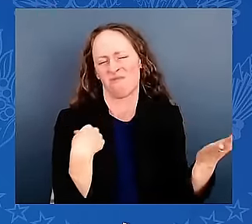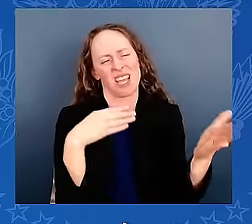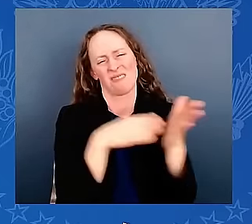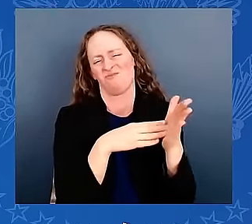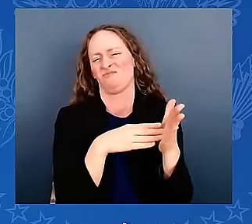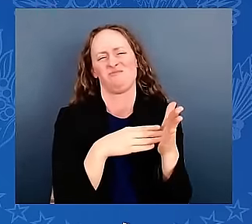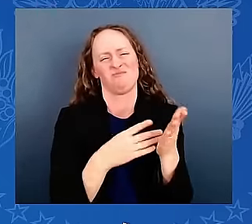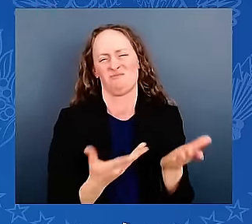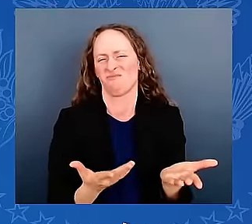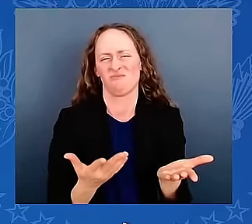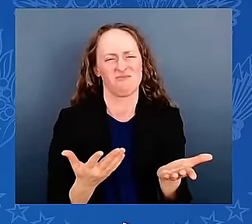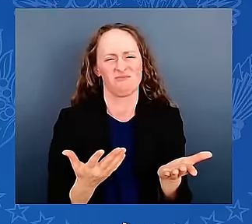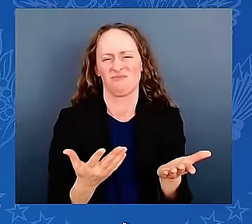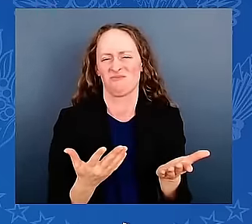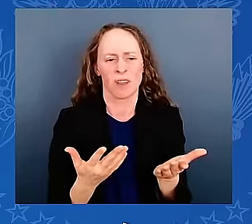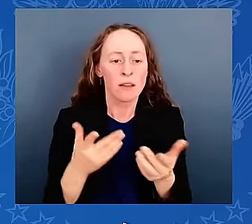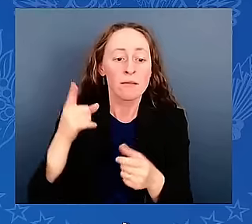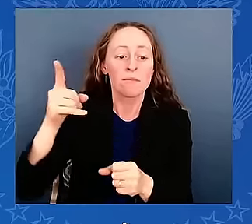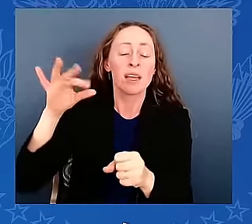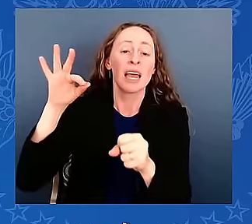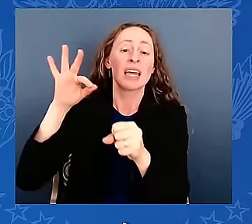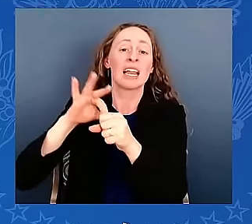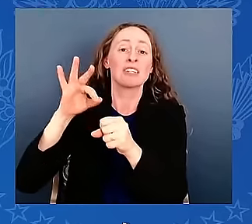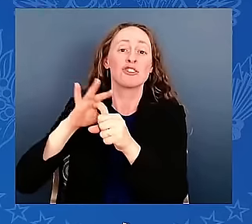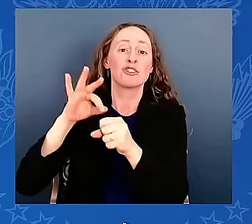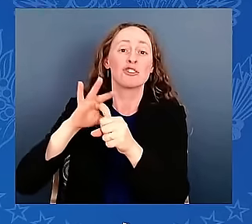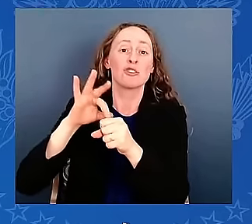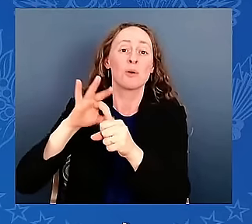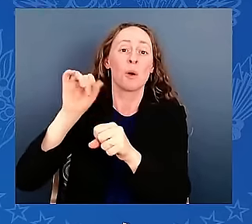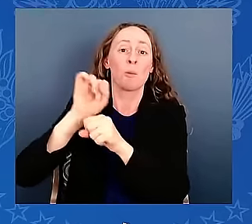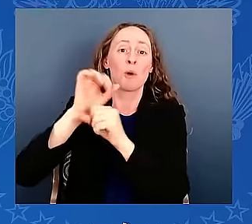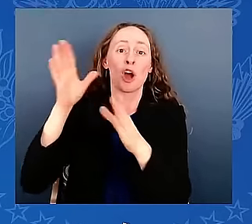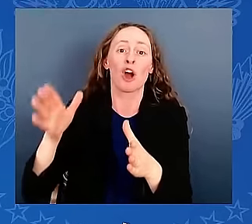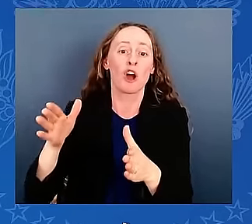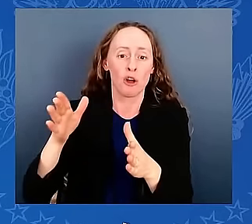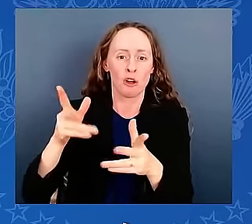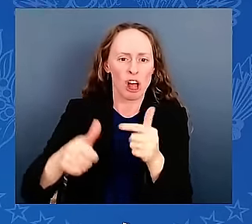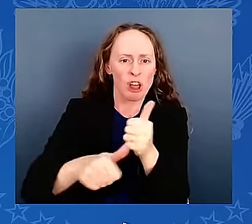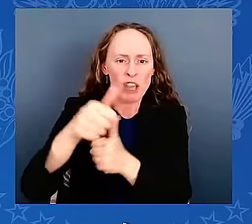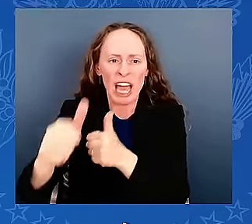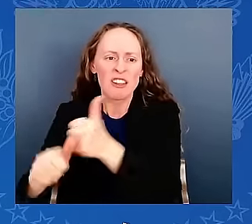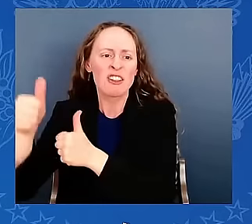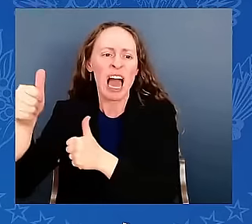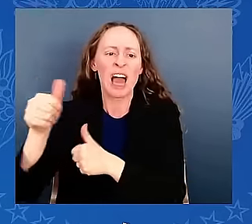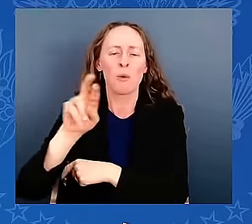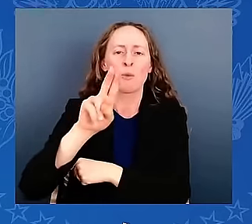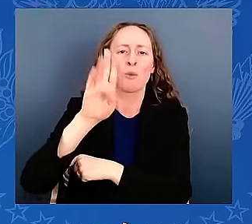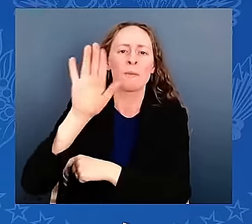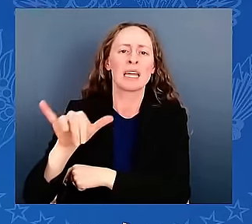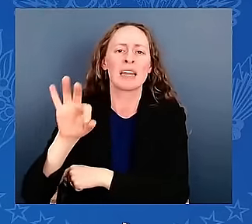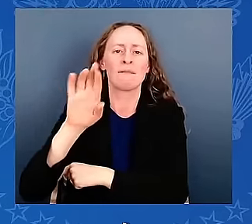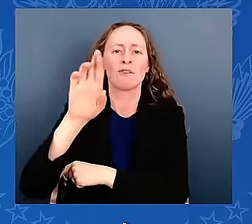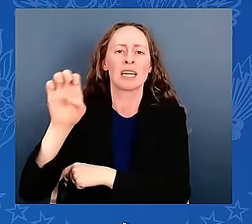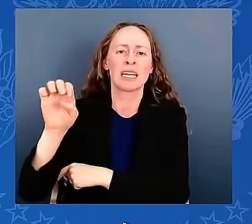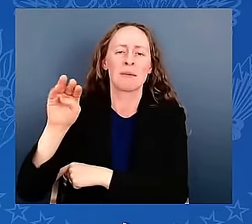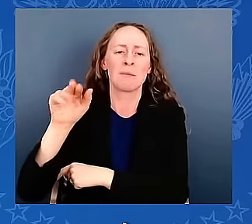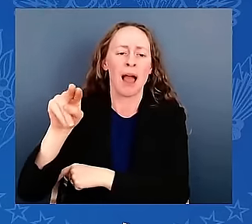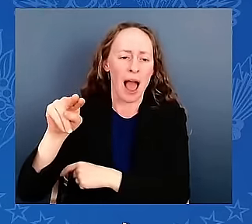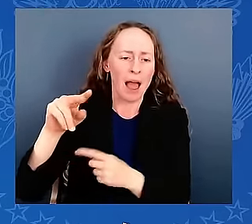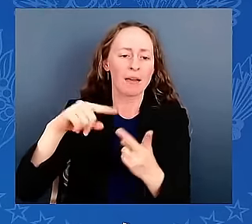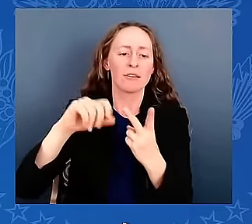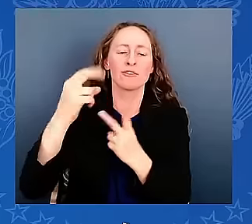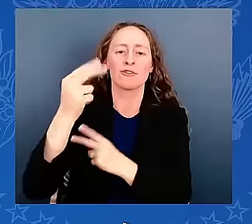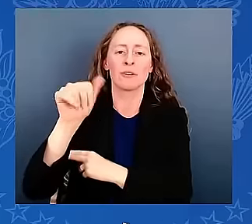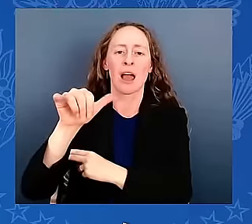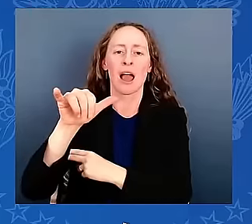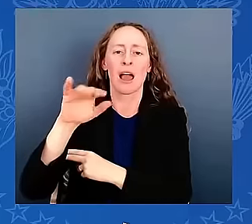We have to stand against the violence and intimidation of white supremacy, the murder, innocent lives in that grocery store in Buffalo,